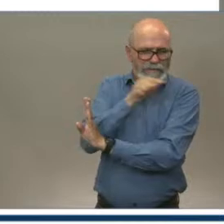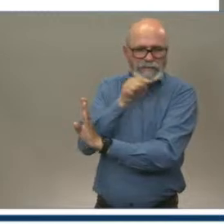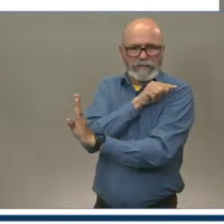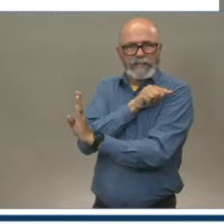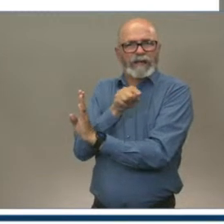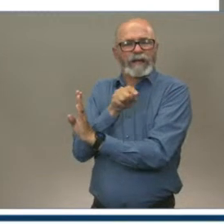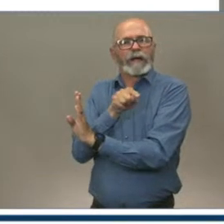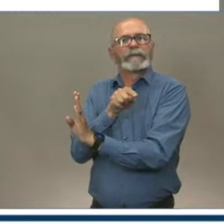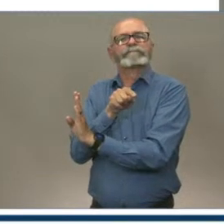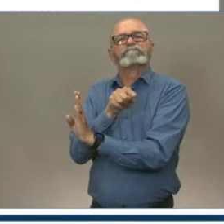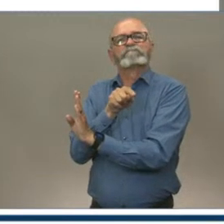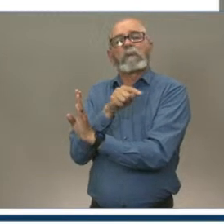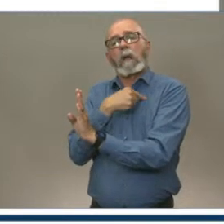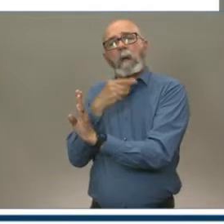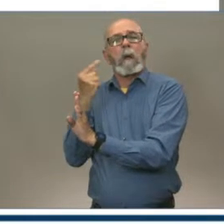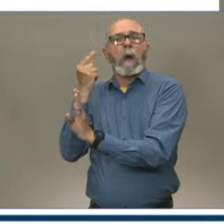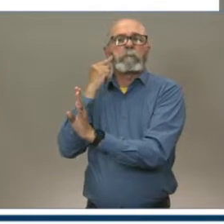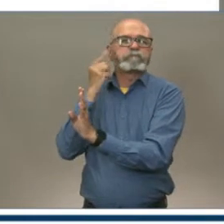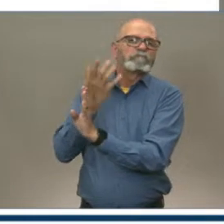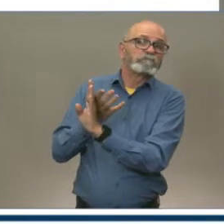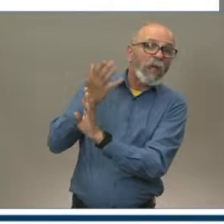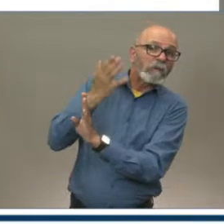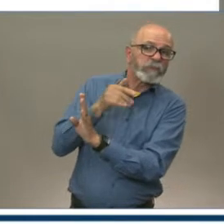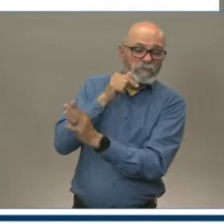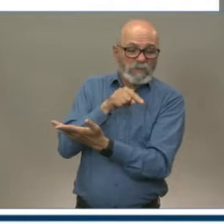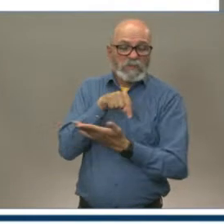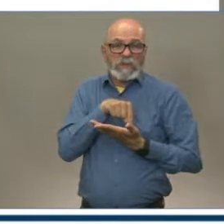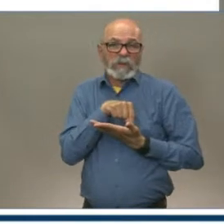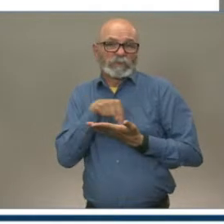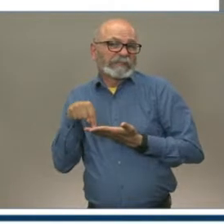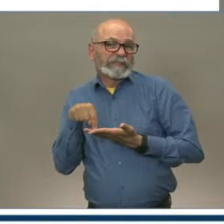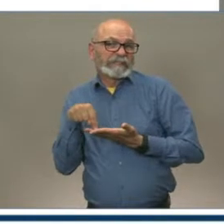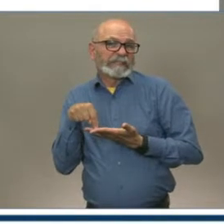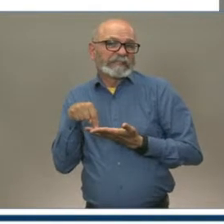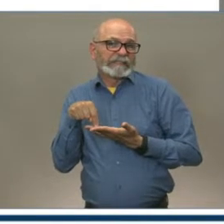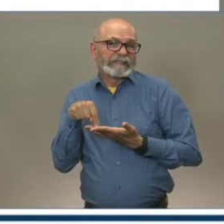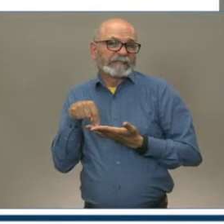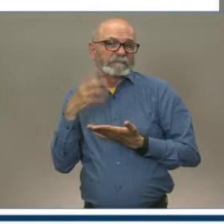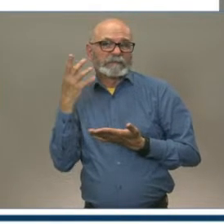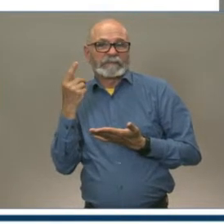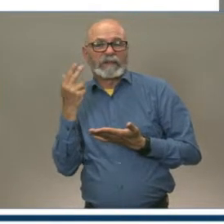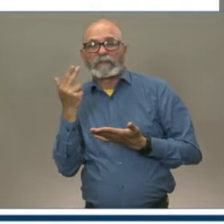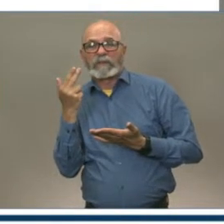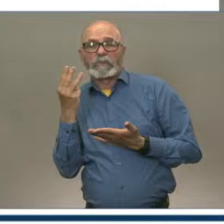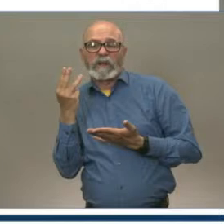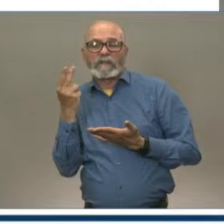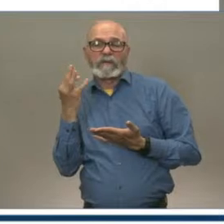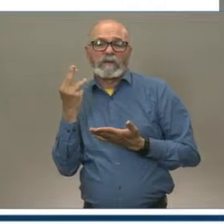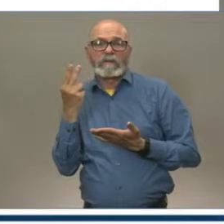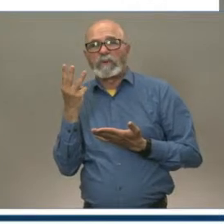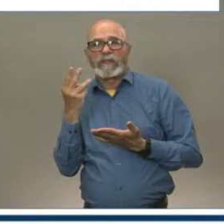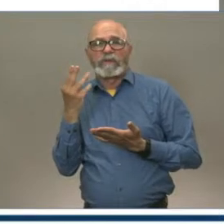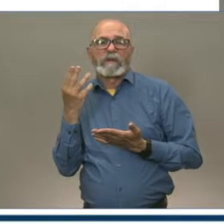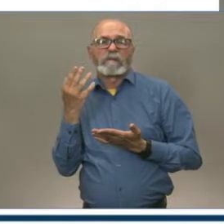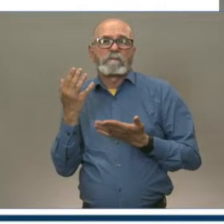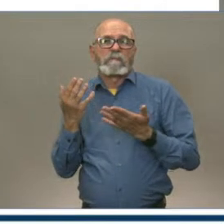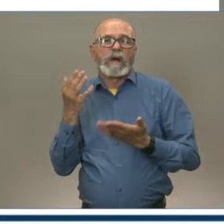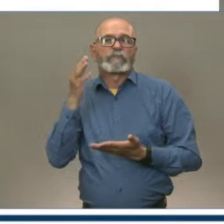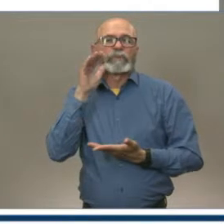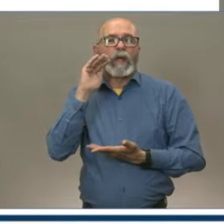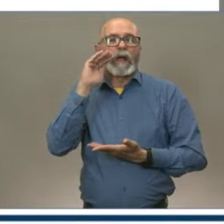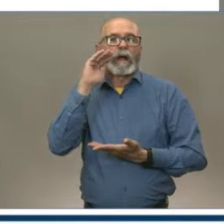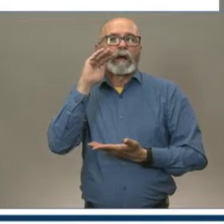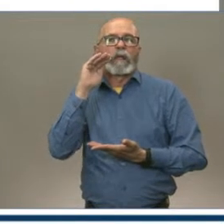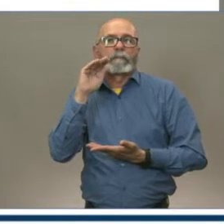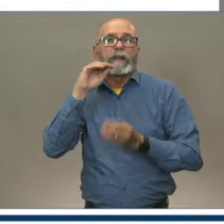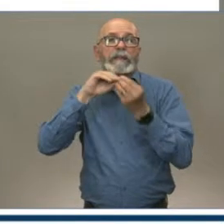by the middle towards the end of this coming week, that if what we're doing is having its impact, we will start to see some